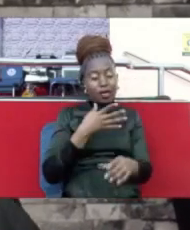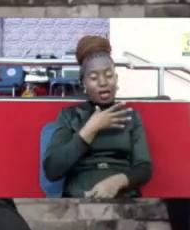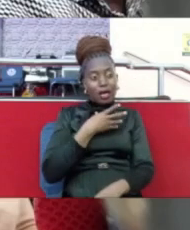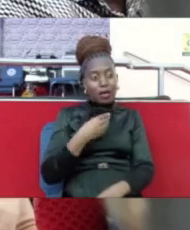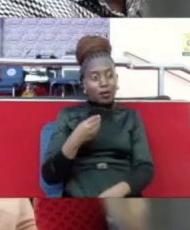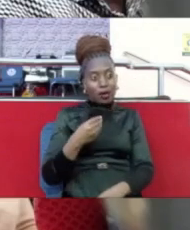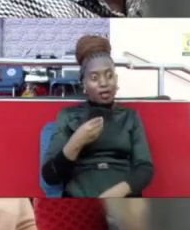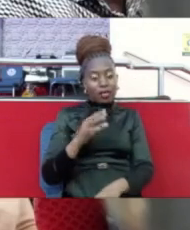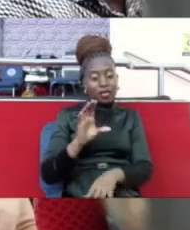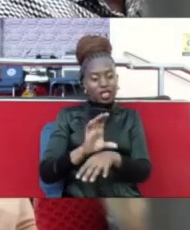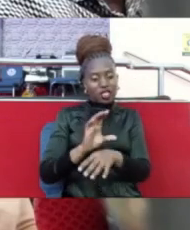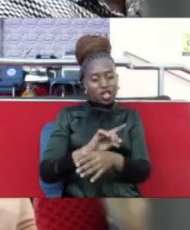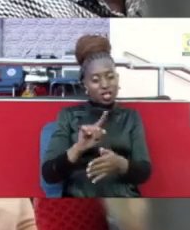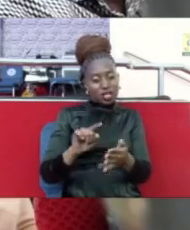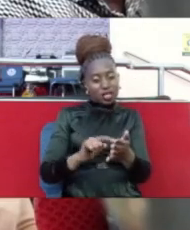third service next year.